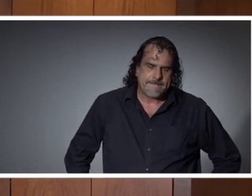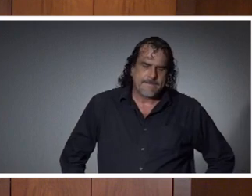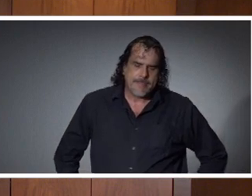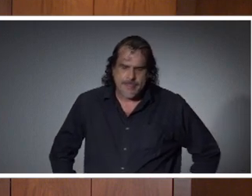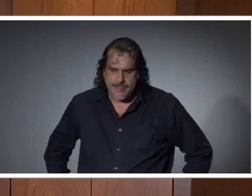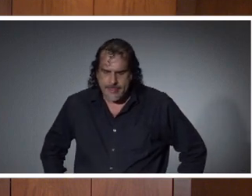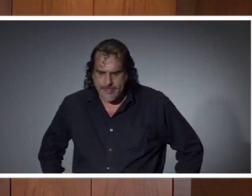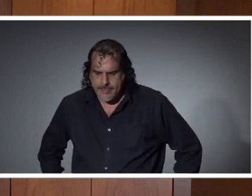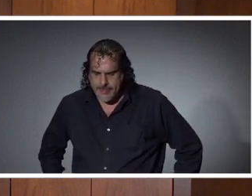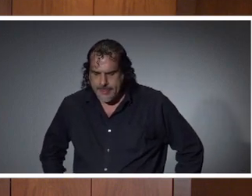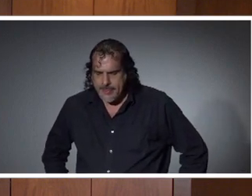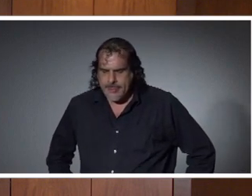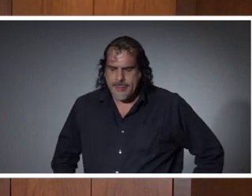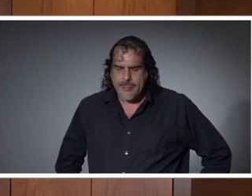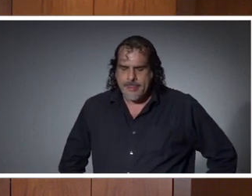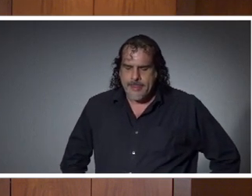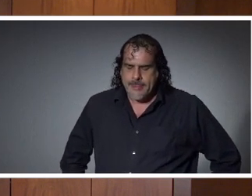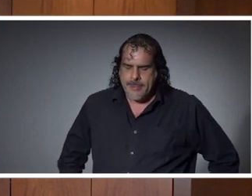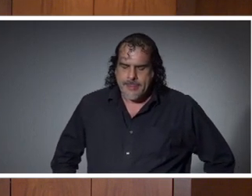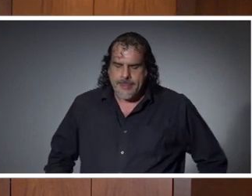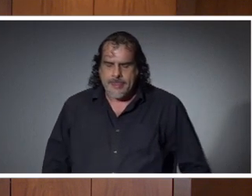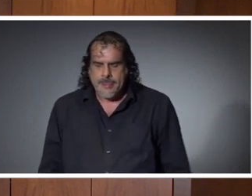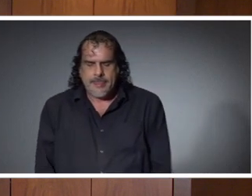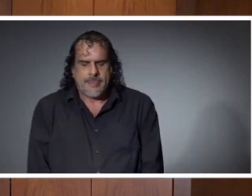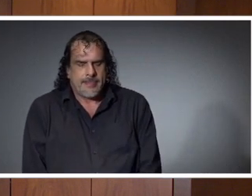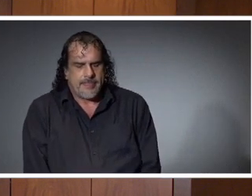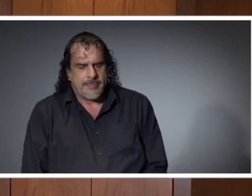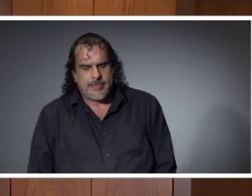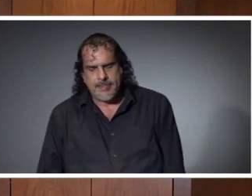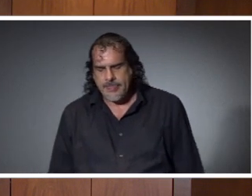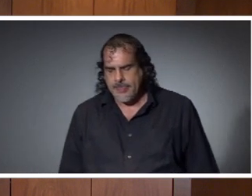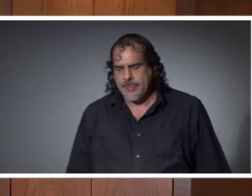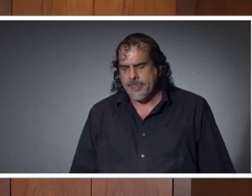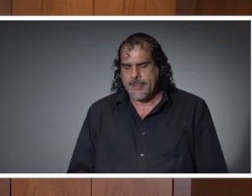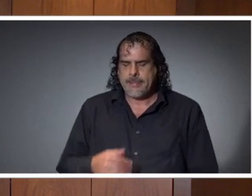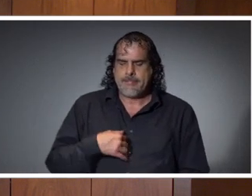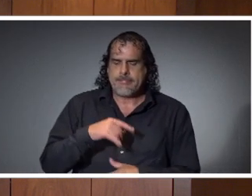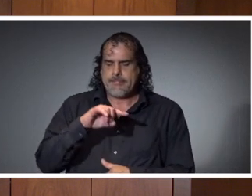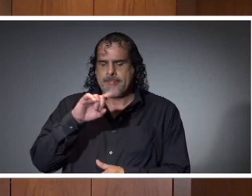Thank you, Renee. Thank you, Governor. This question is for you, Governor.